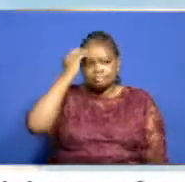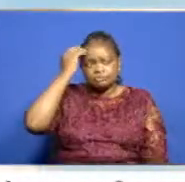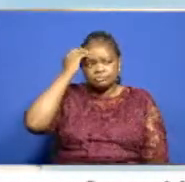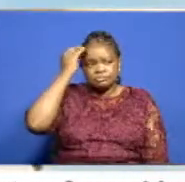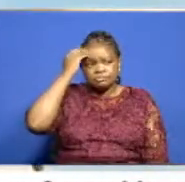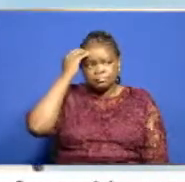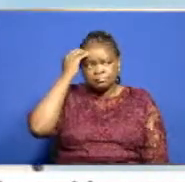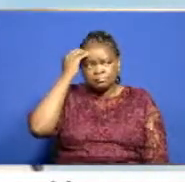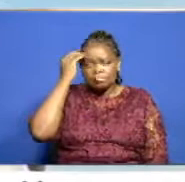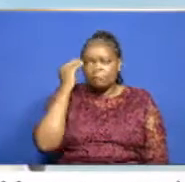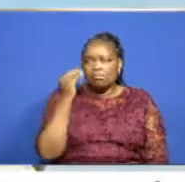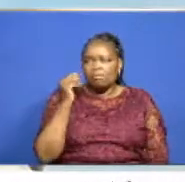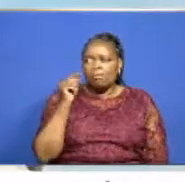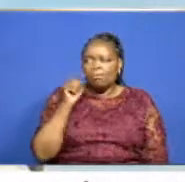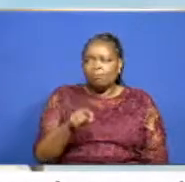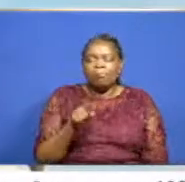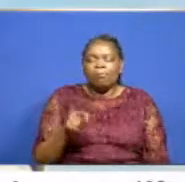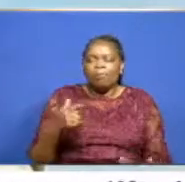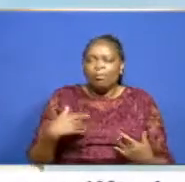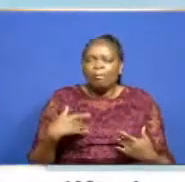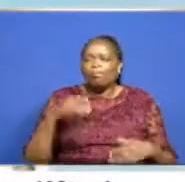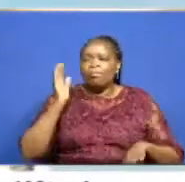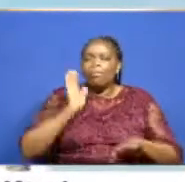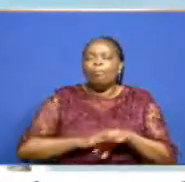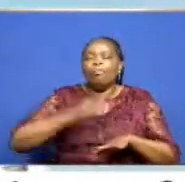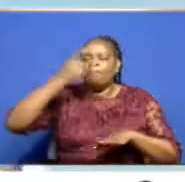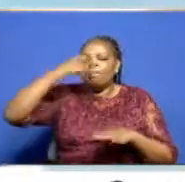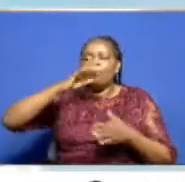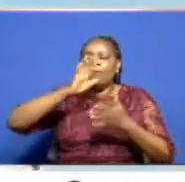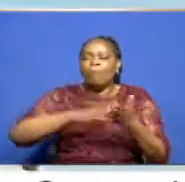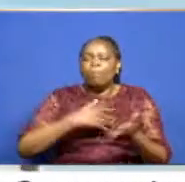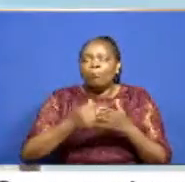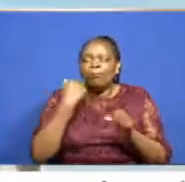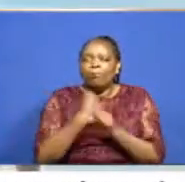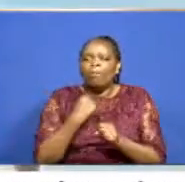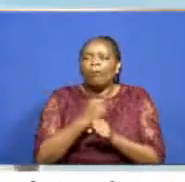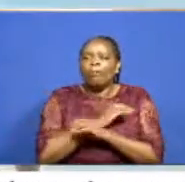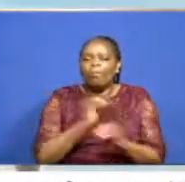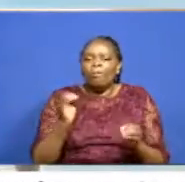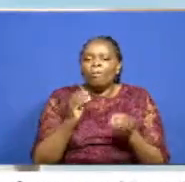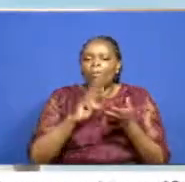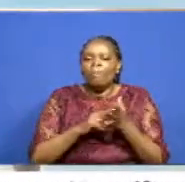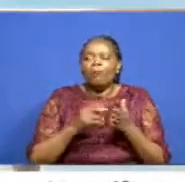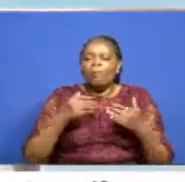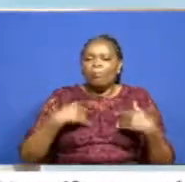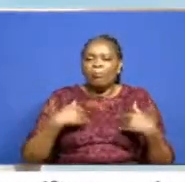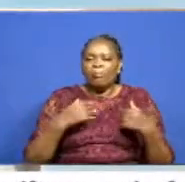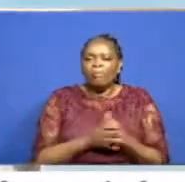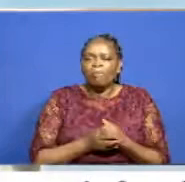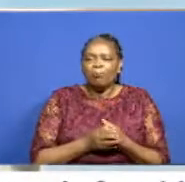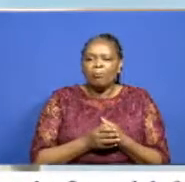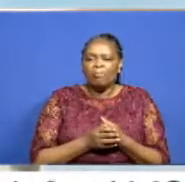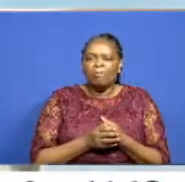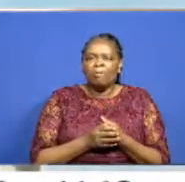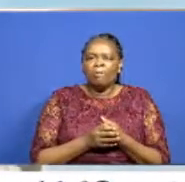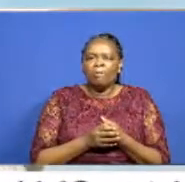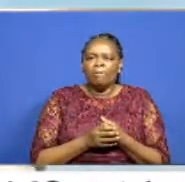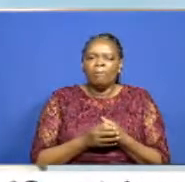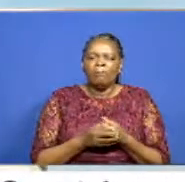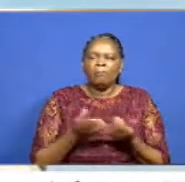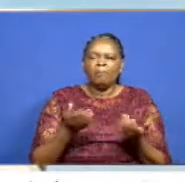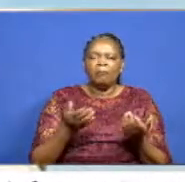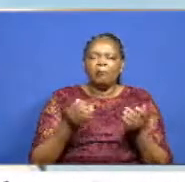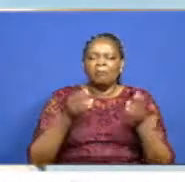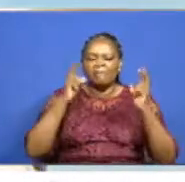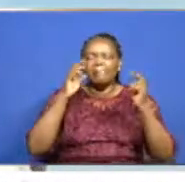carried out does not have a proper policy framework. So we have the issues of